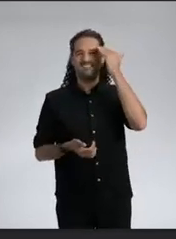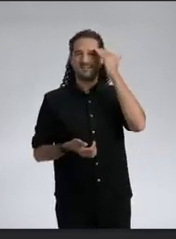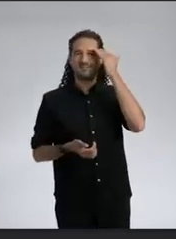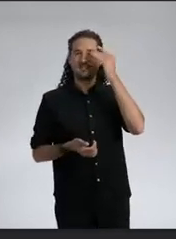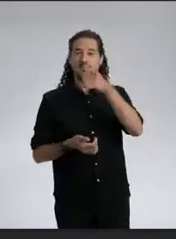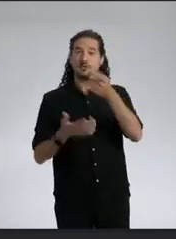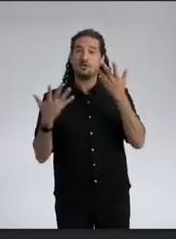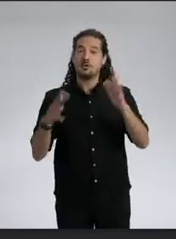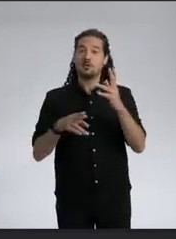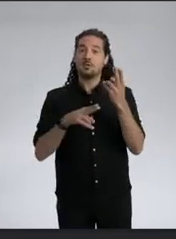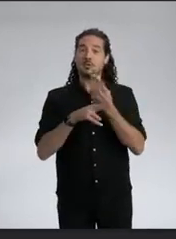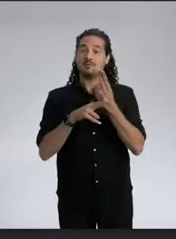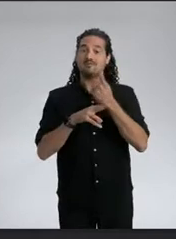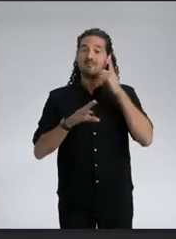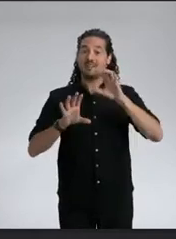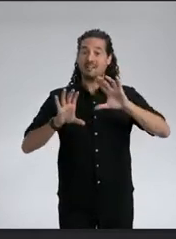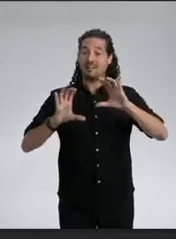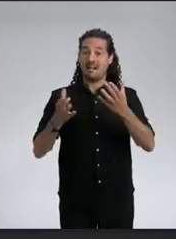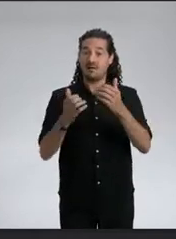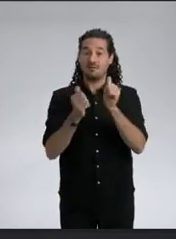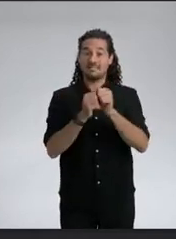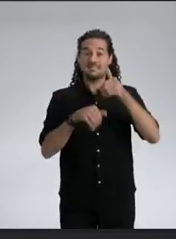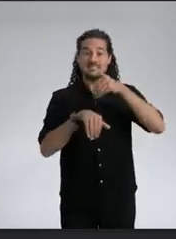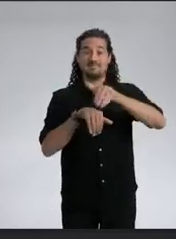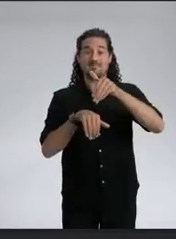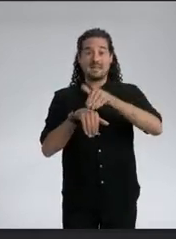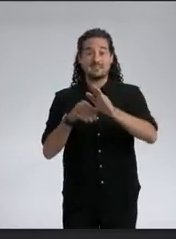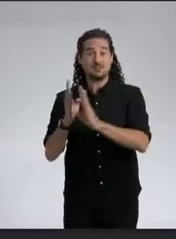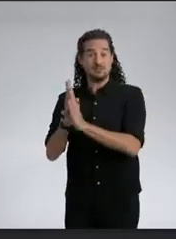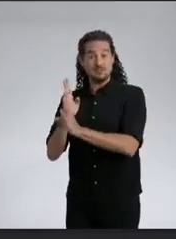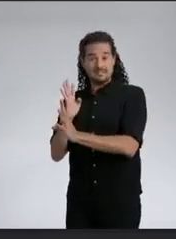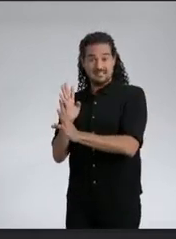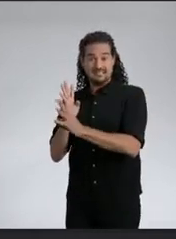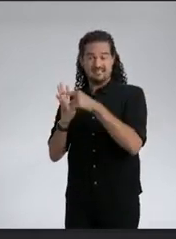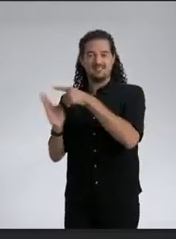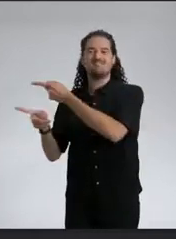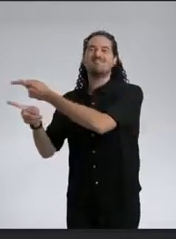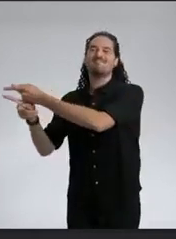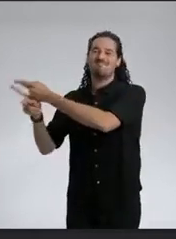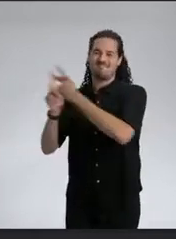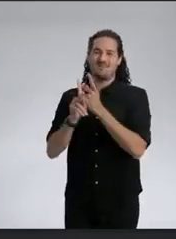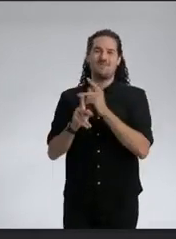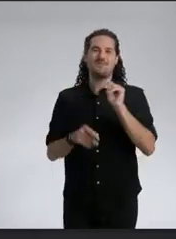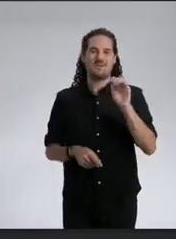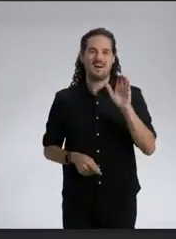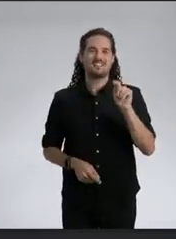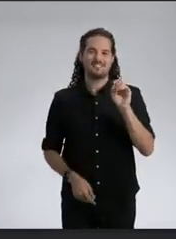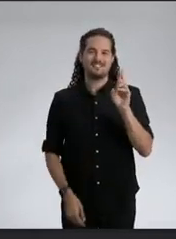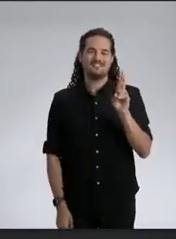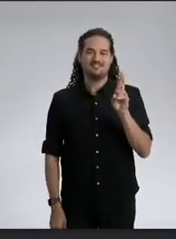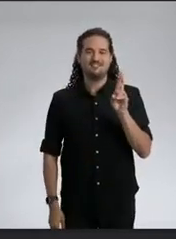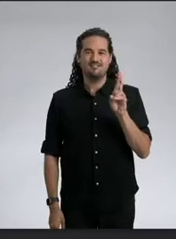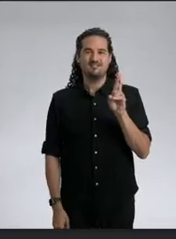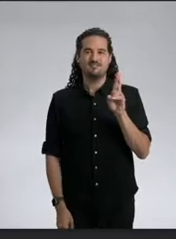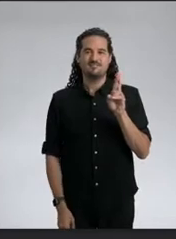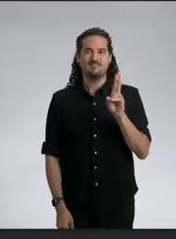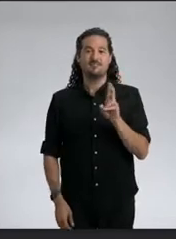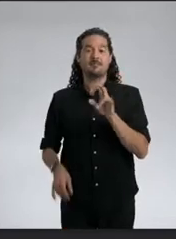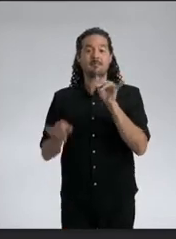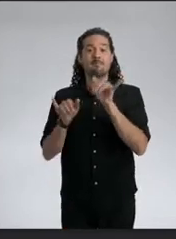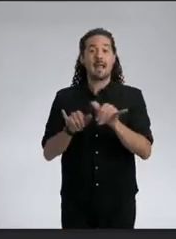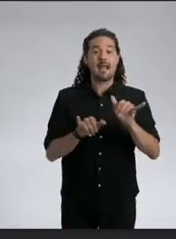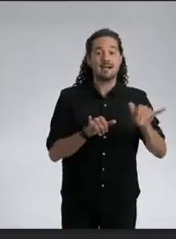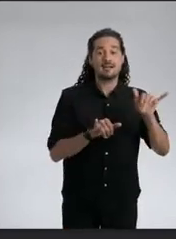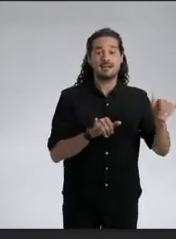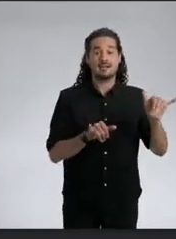classes with the dispatch queue, which was itself inspired by actors. In this pattern, the instance properties in a